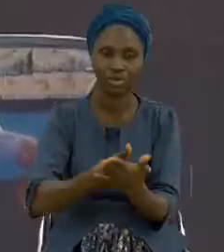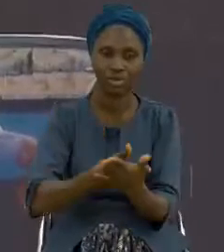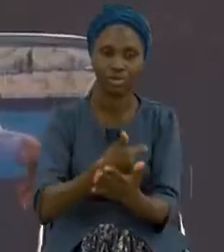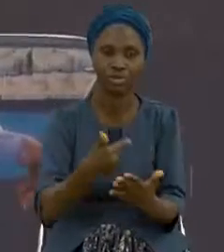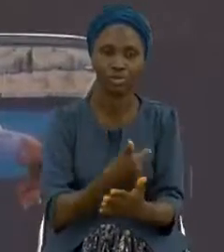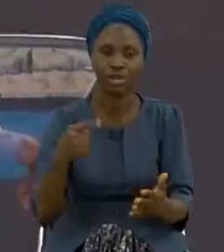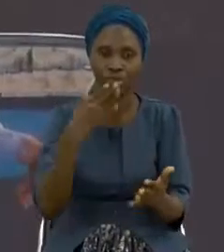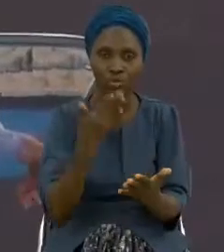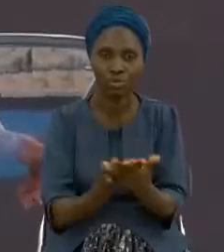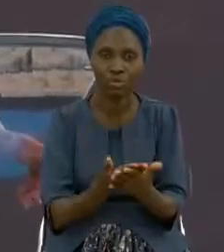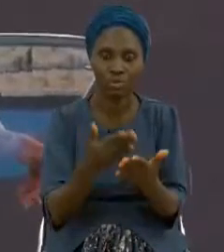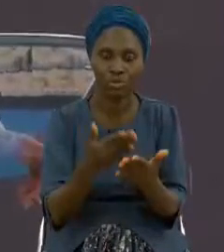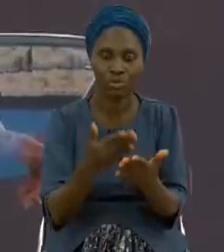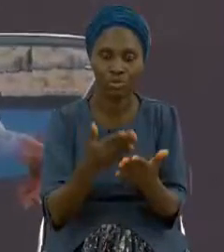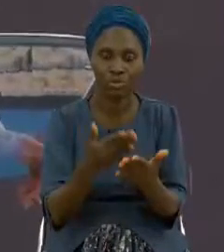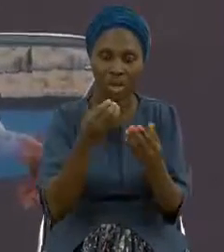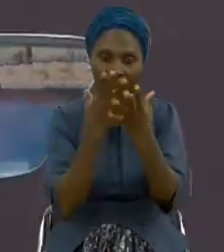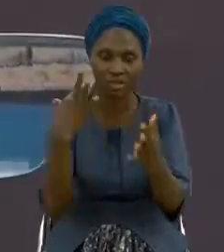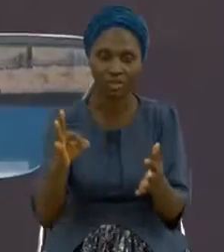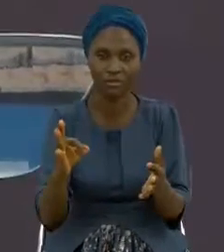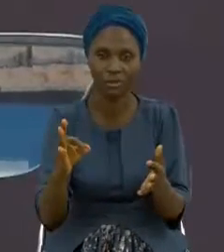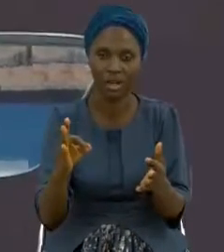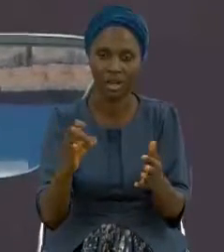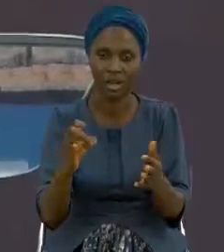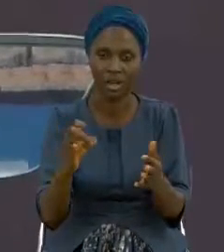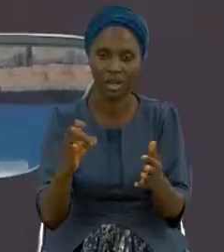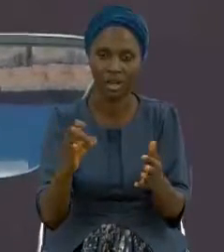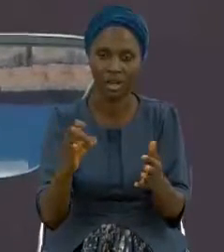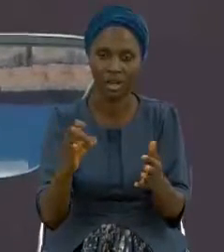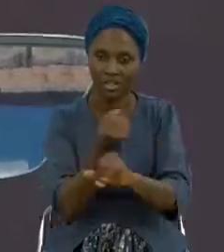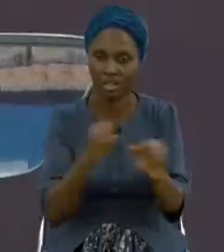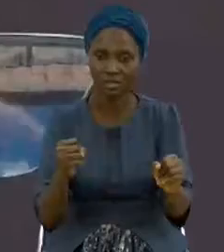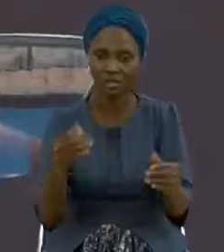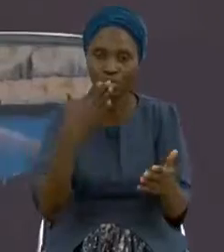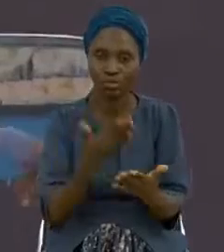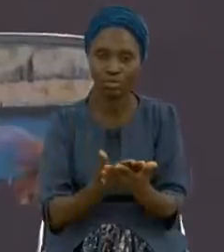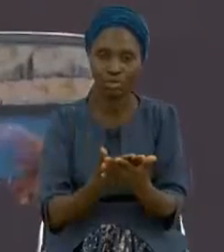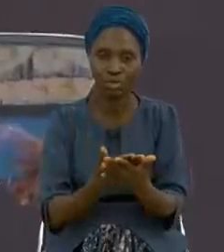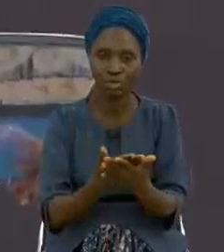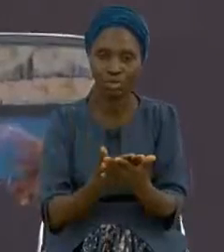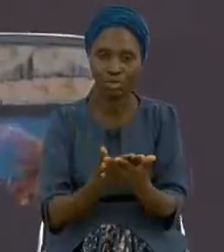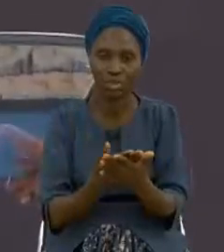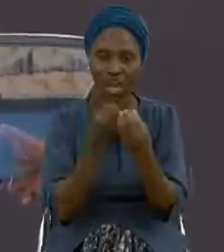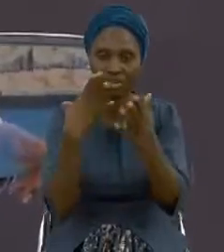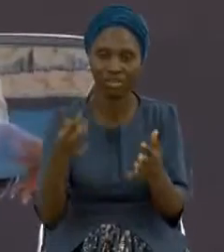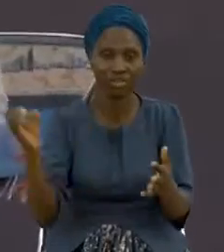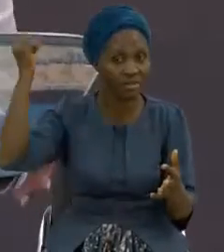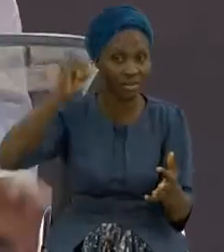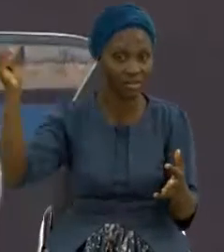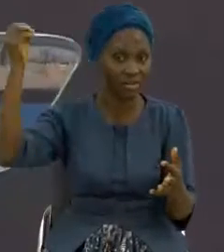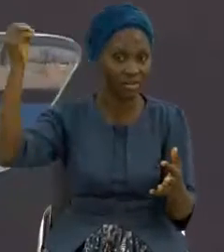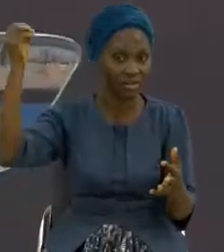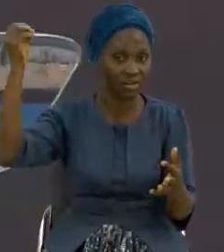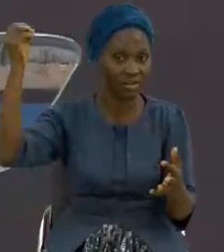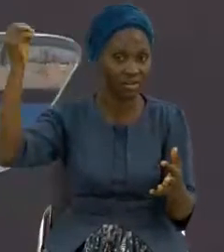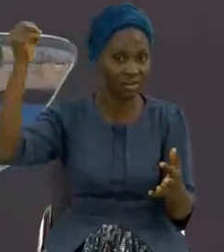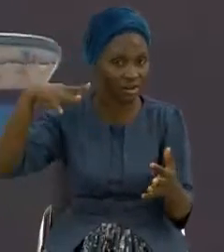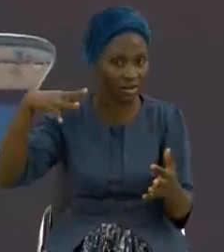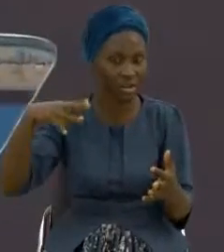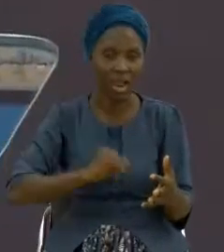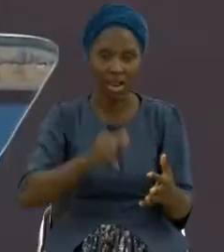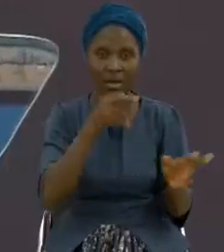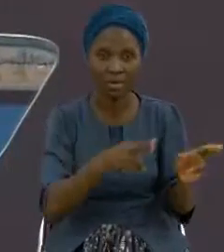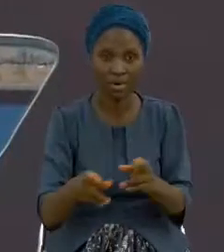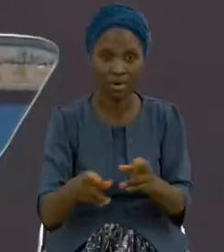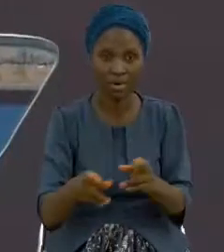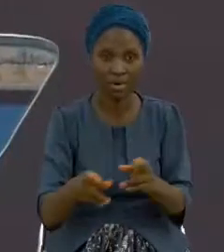grace, the good news of redemption. I am ready to preach the gospel to you that are at